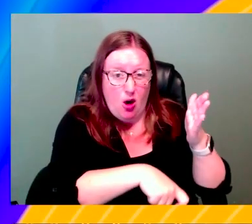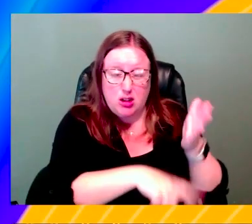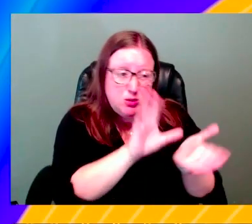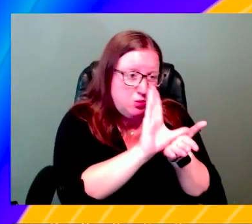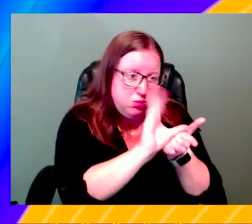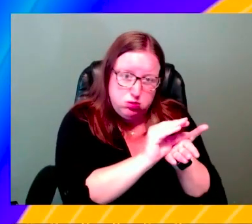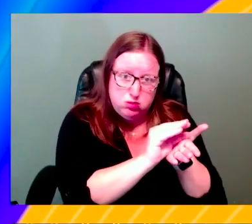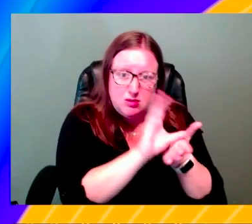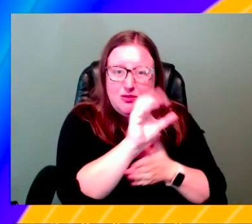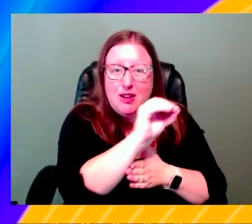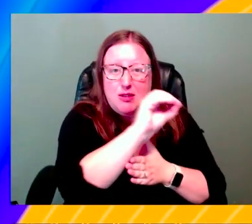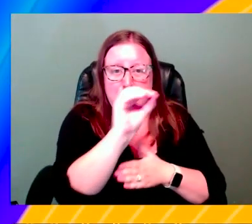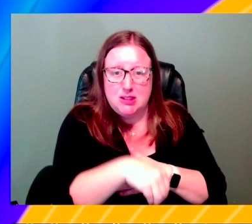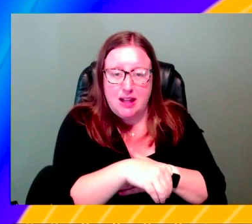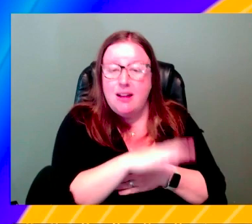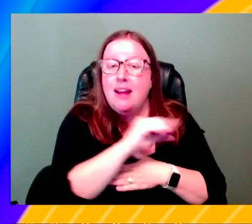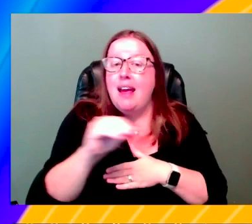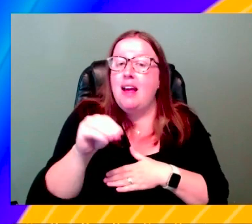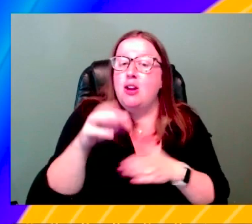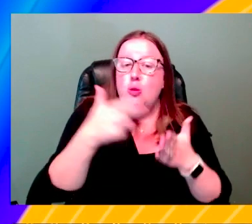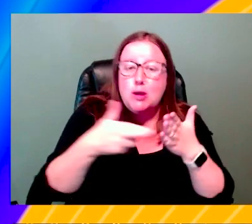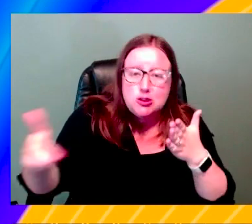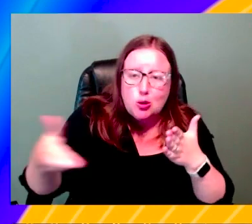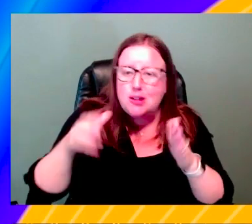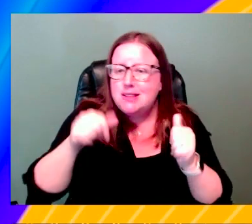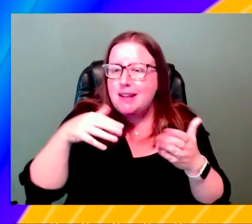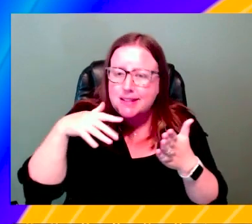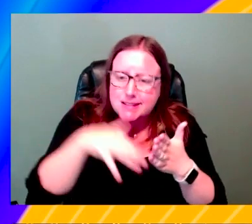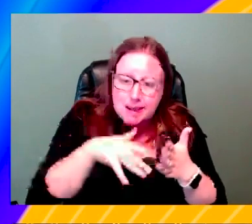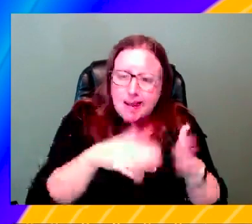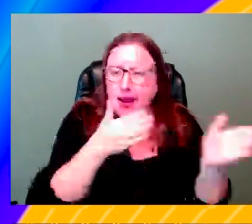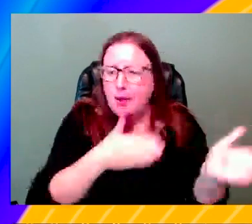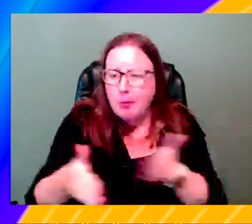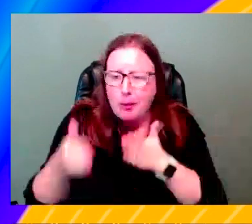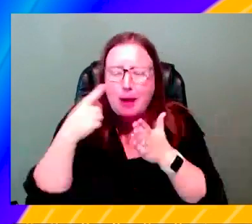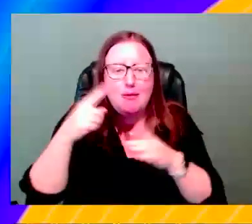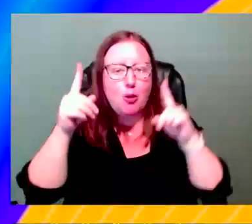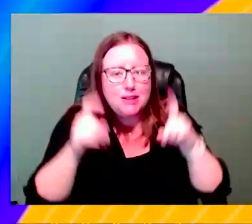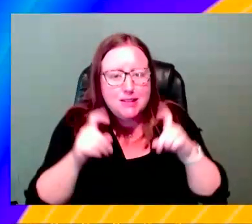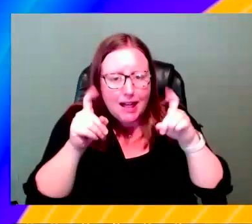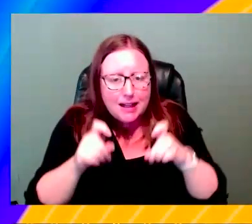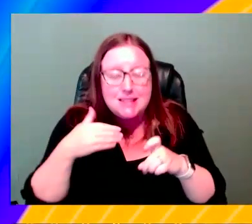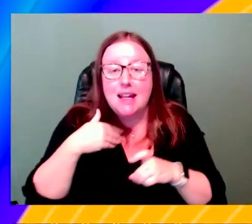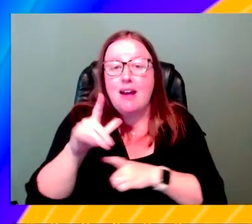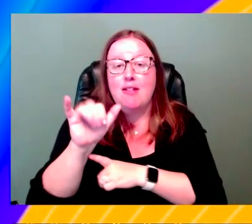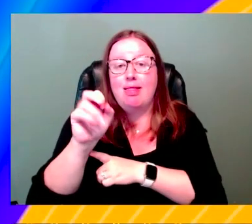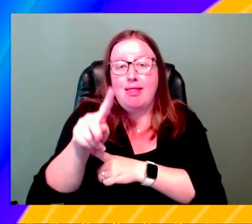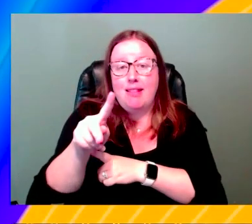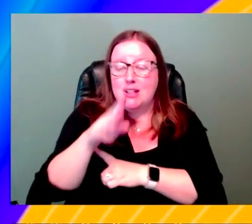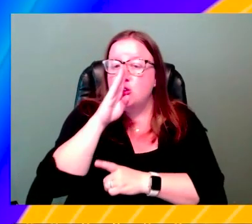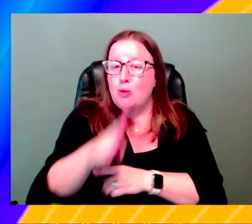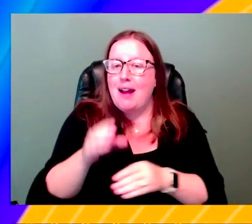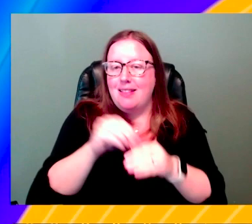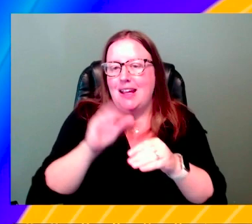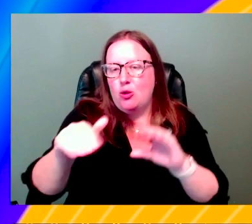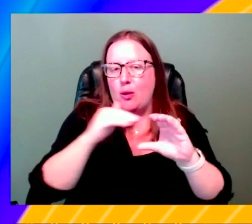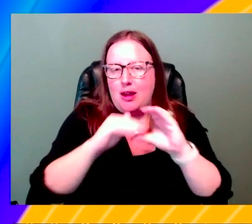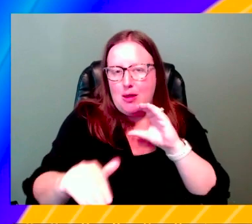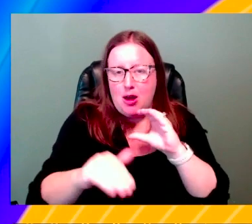you resources, study material, exam prep material, links to those directly in your inbox. So register